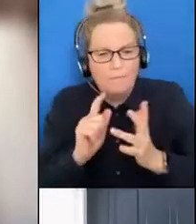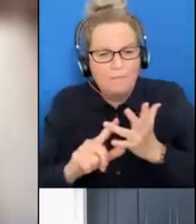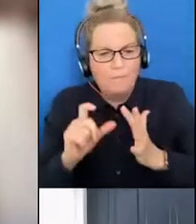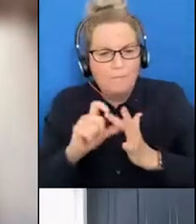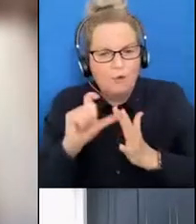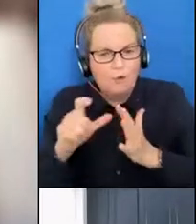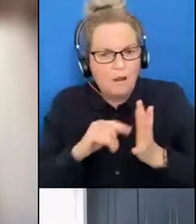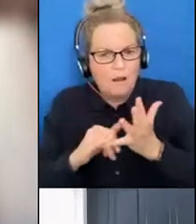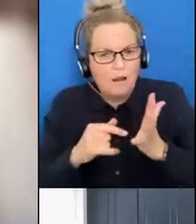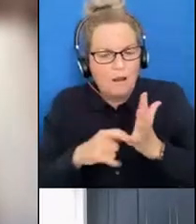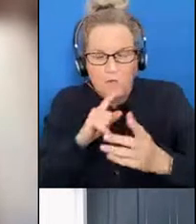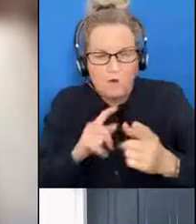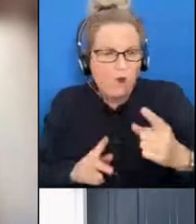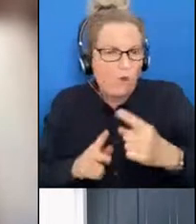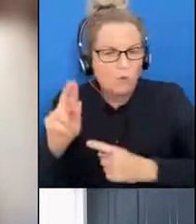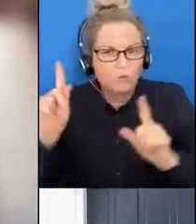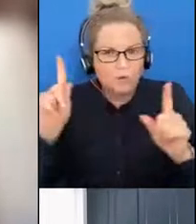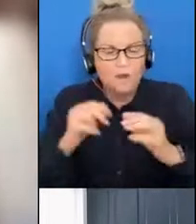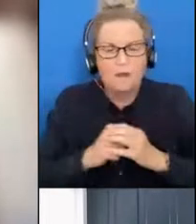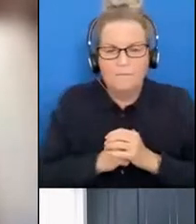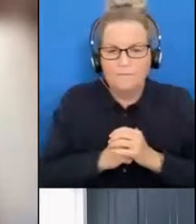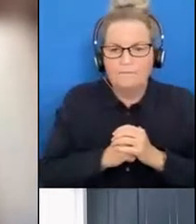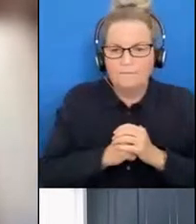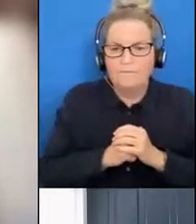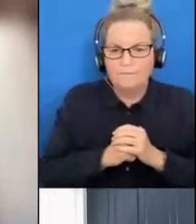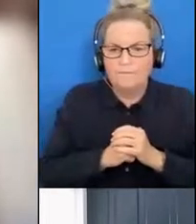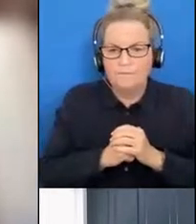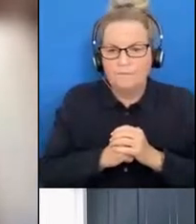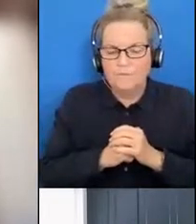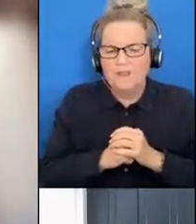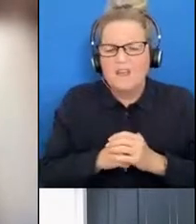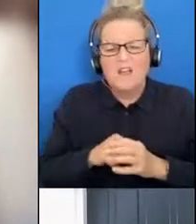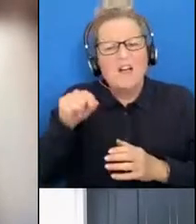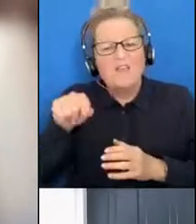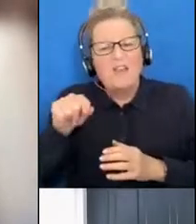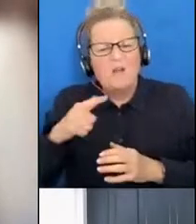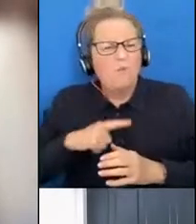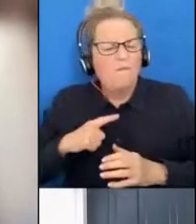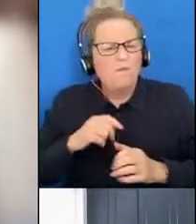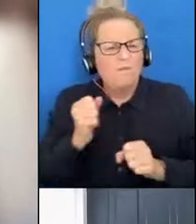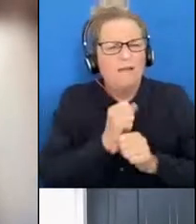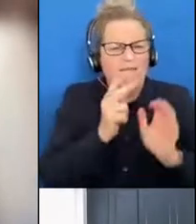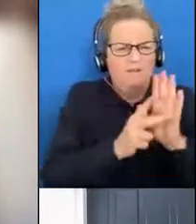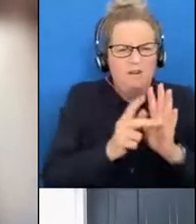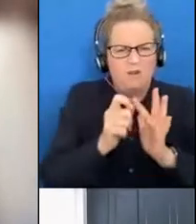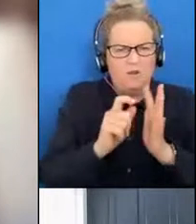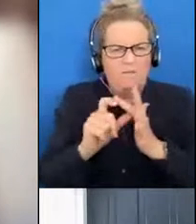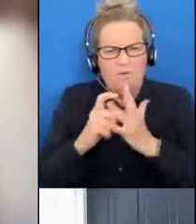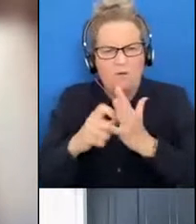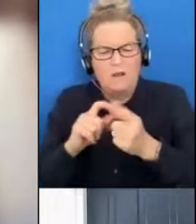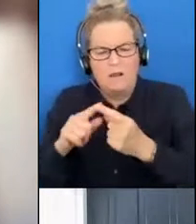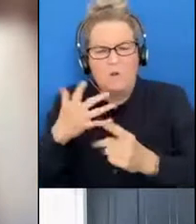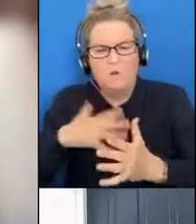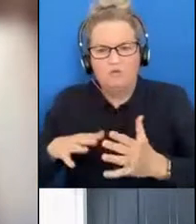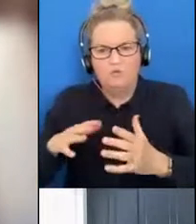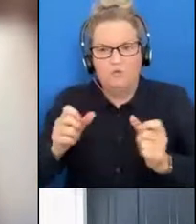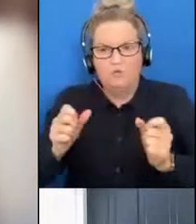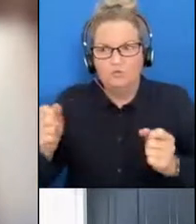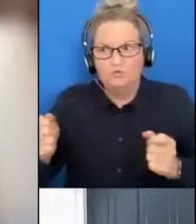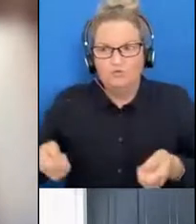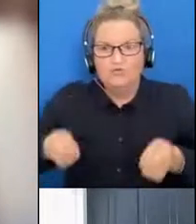today. The videos and podcasts essentially aim to increase awareness of the importance of workplace